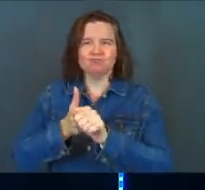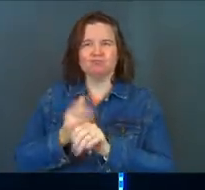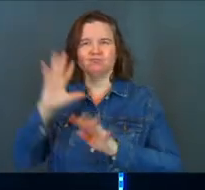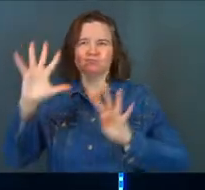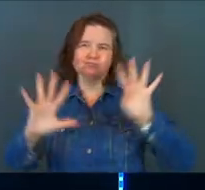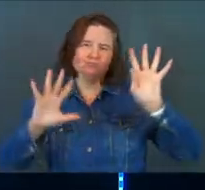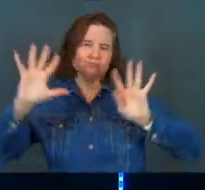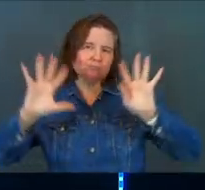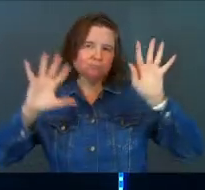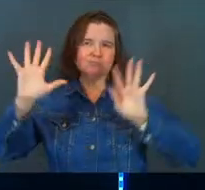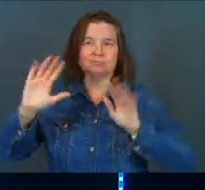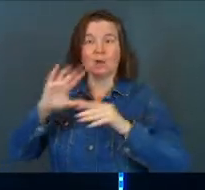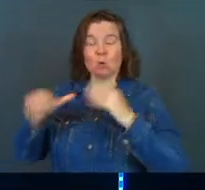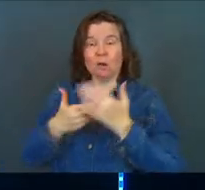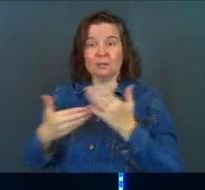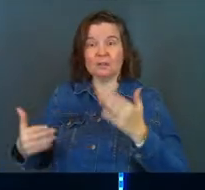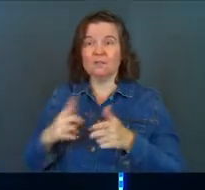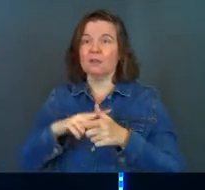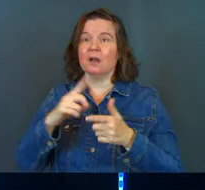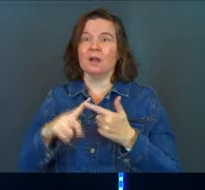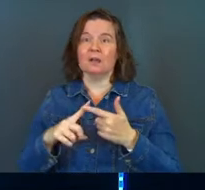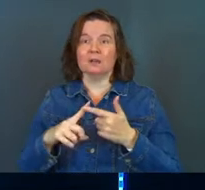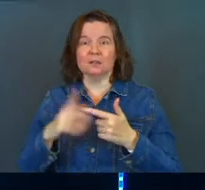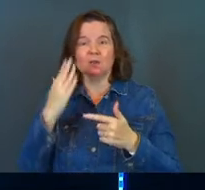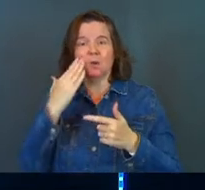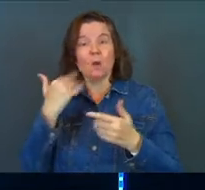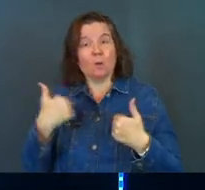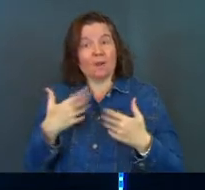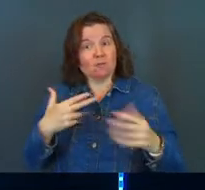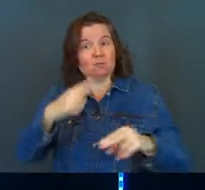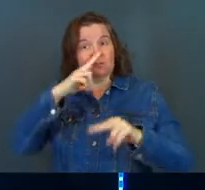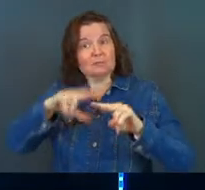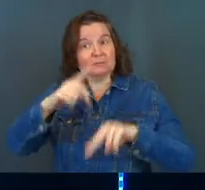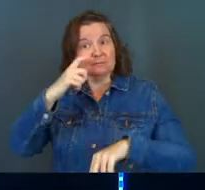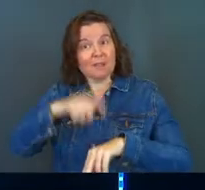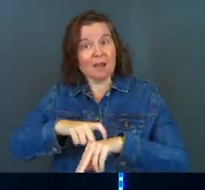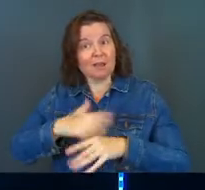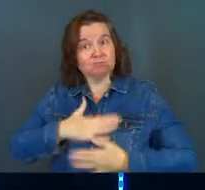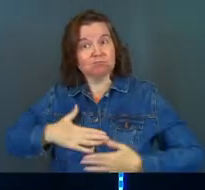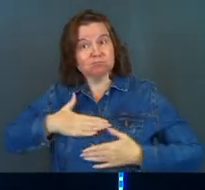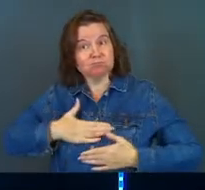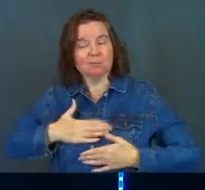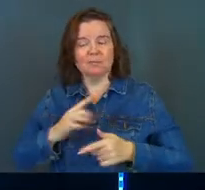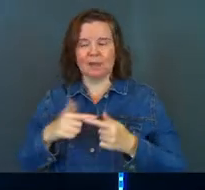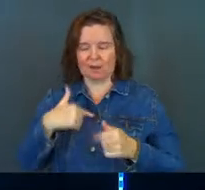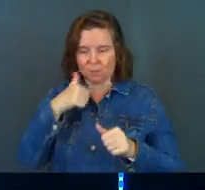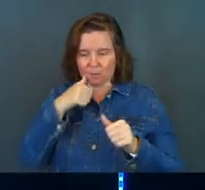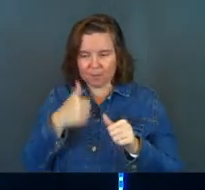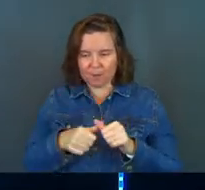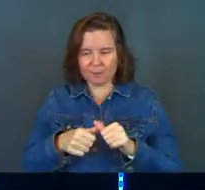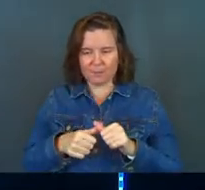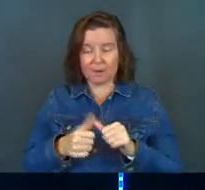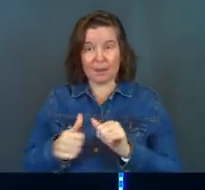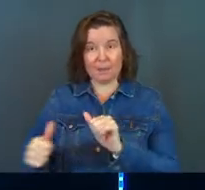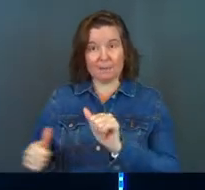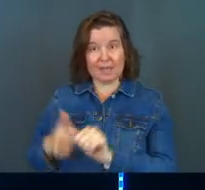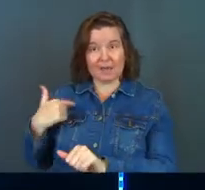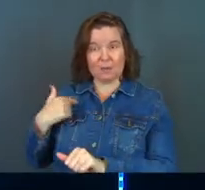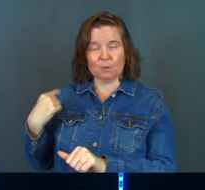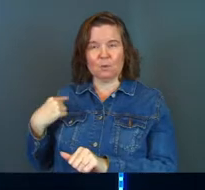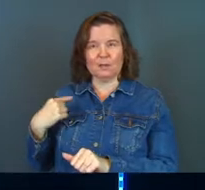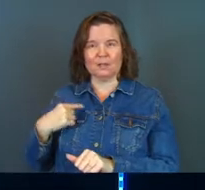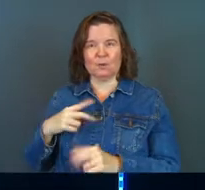and going crazy and doing all the stuff and you know, and we're having a good time. And I remember behind us